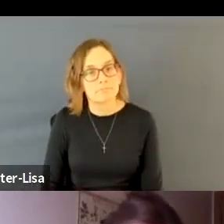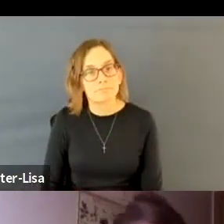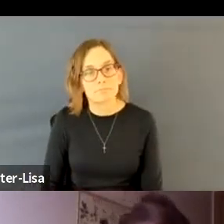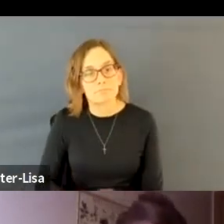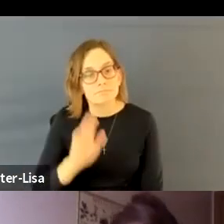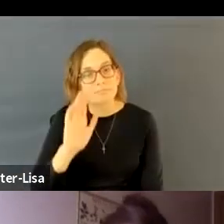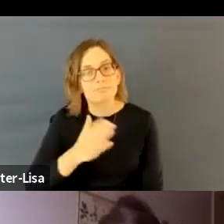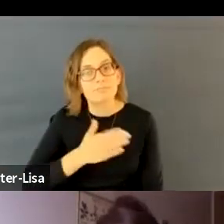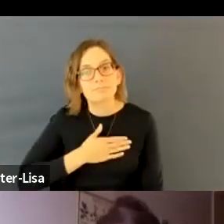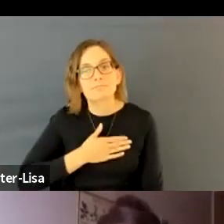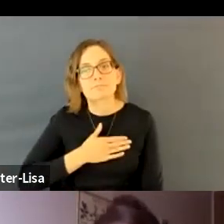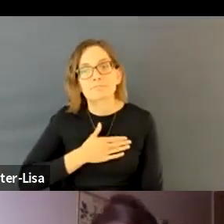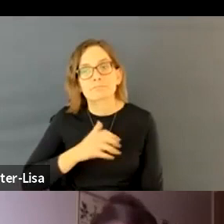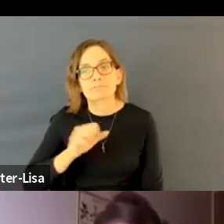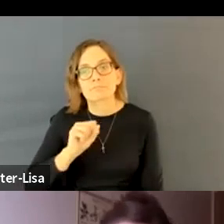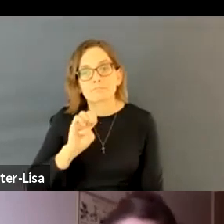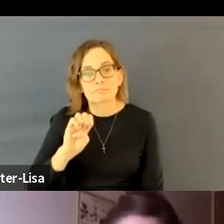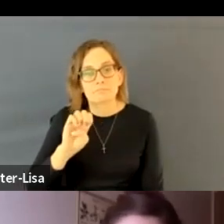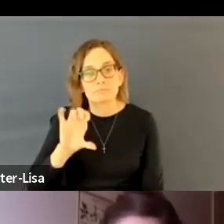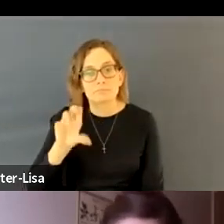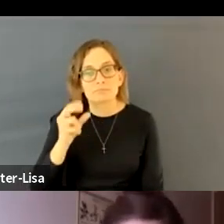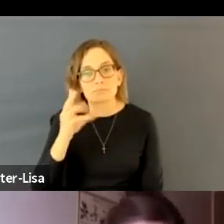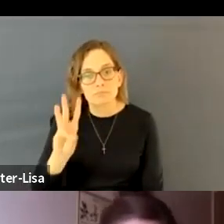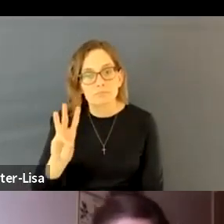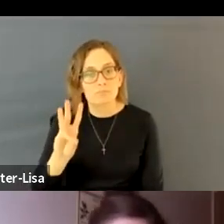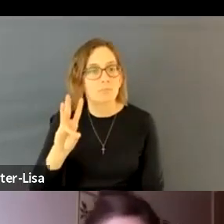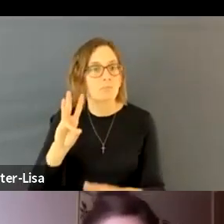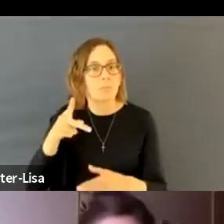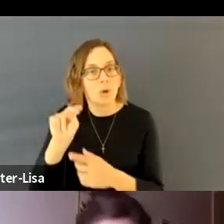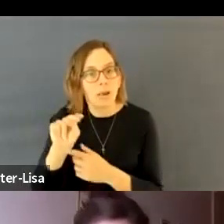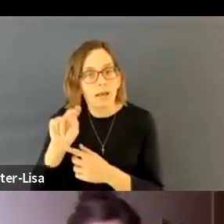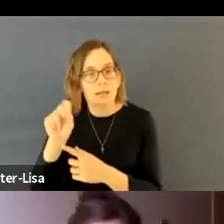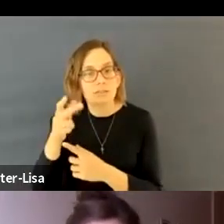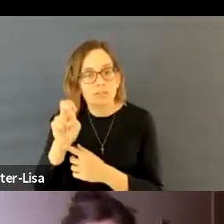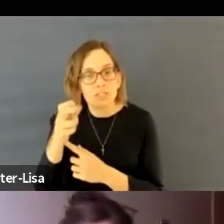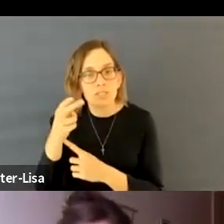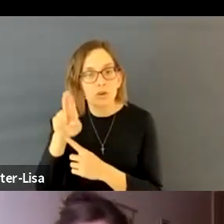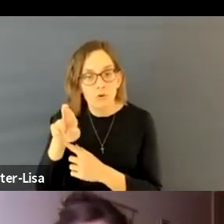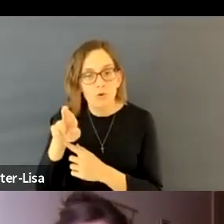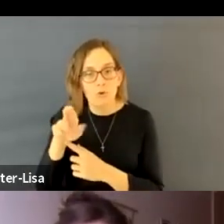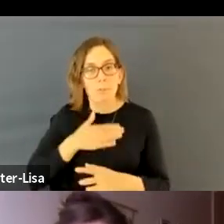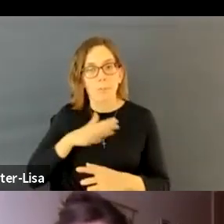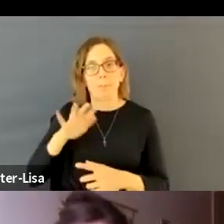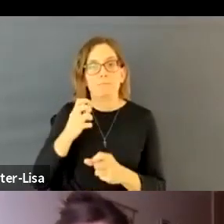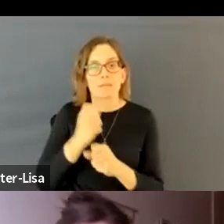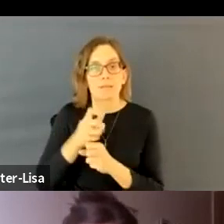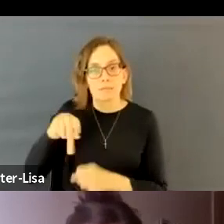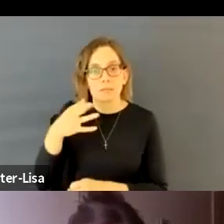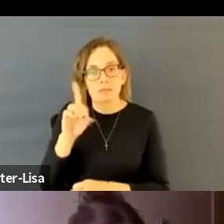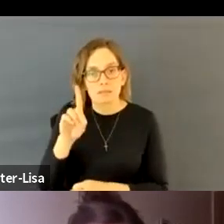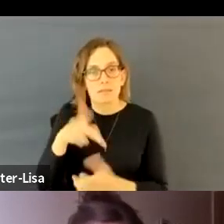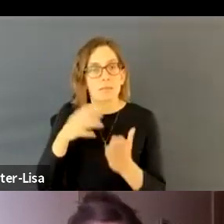Hi, everyone. My name is Si Chao, and my pronouns are she and her. I'm at my fifth year PhD program at Department